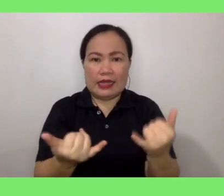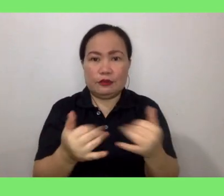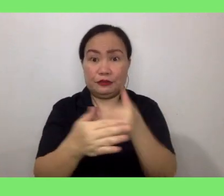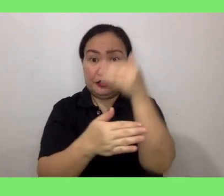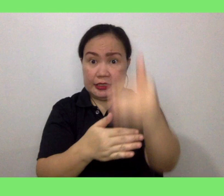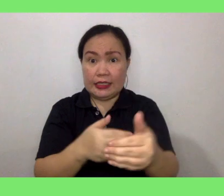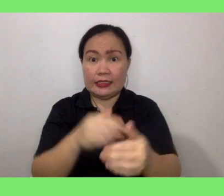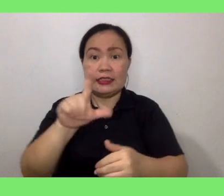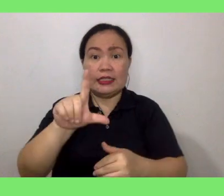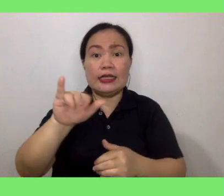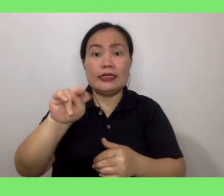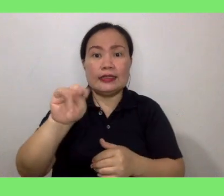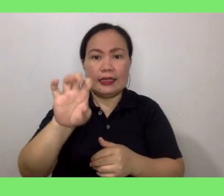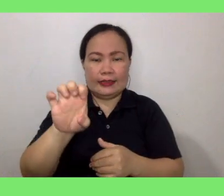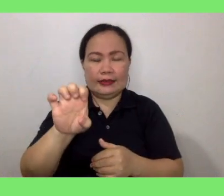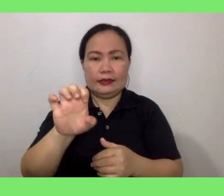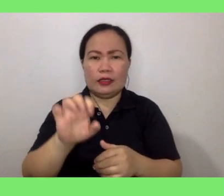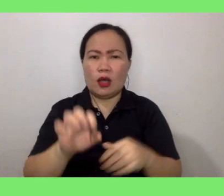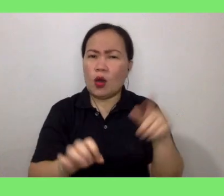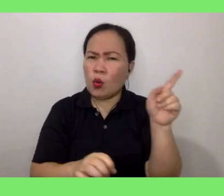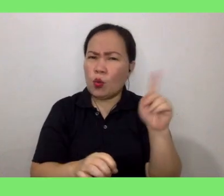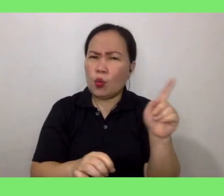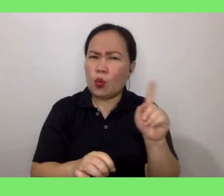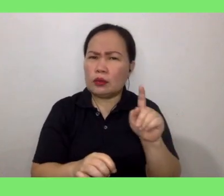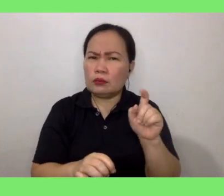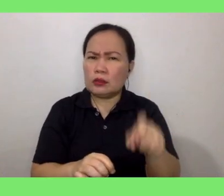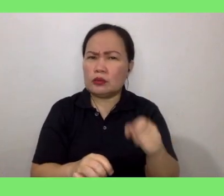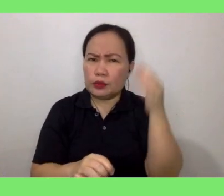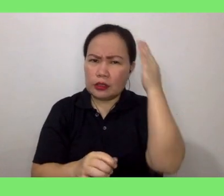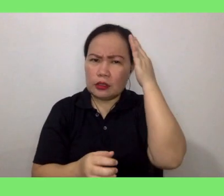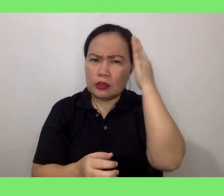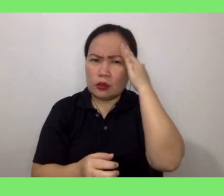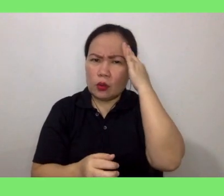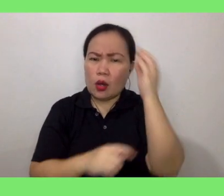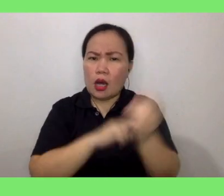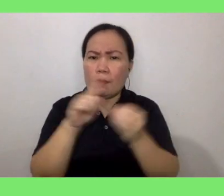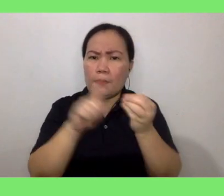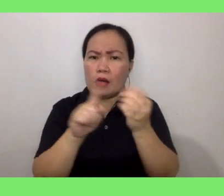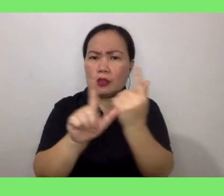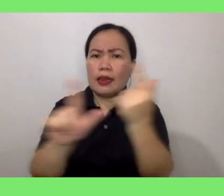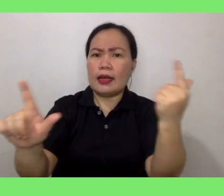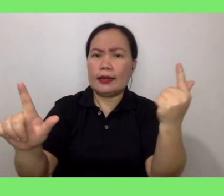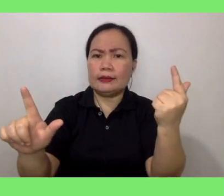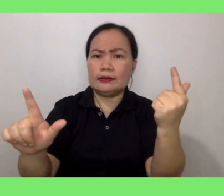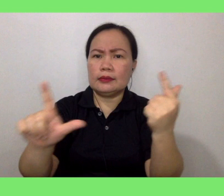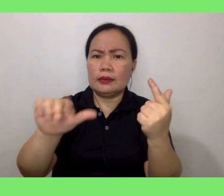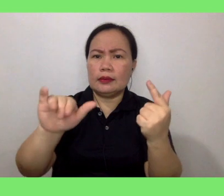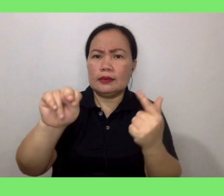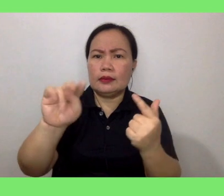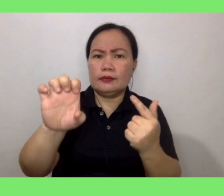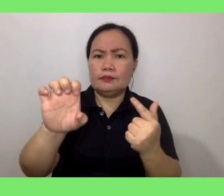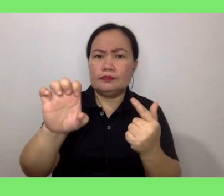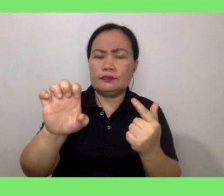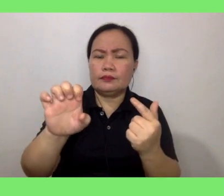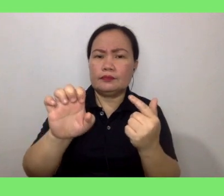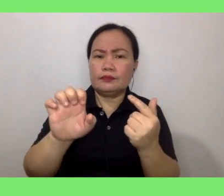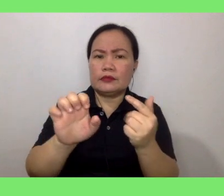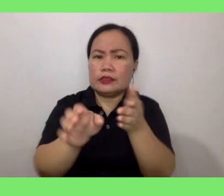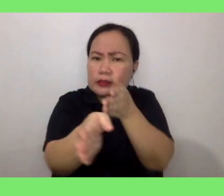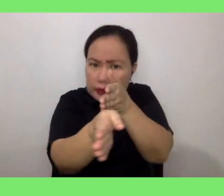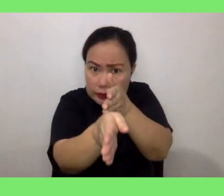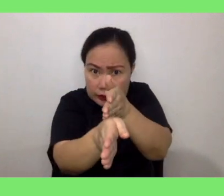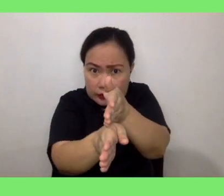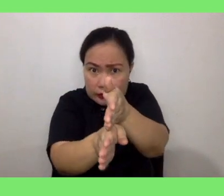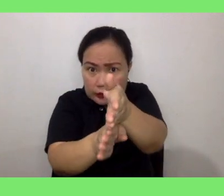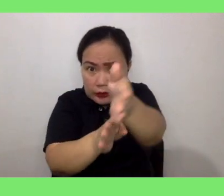So, what do we know? What we should know about a line? So, it is a straight, continuous arrangement